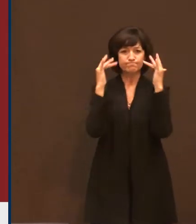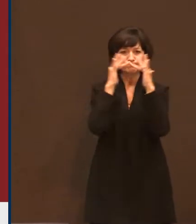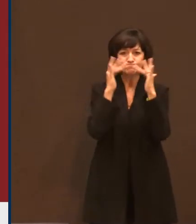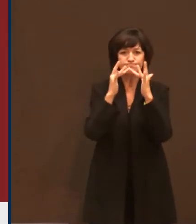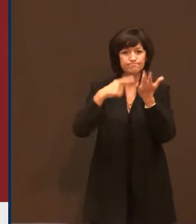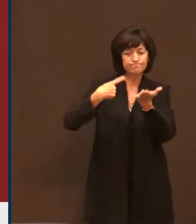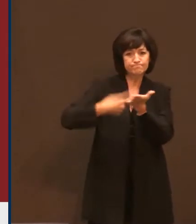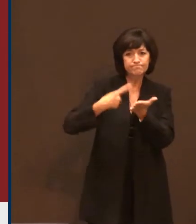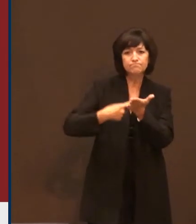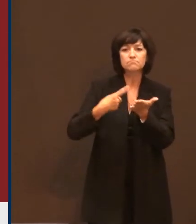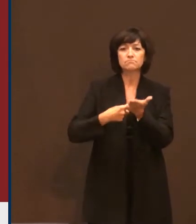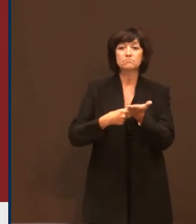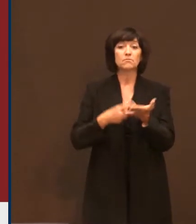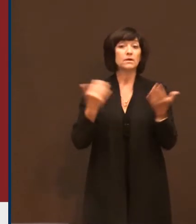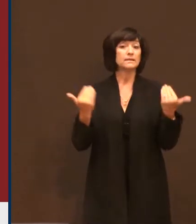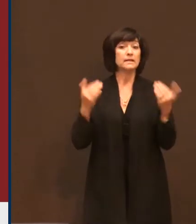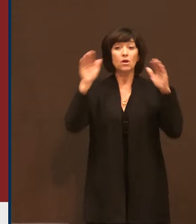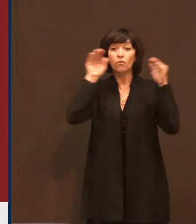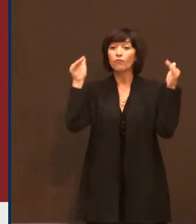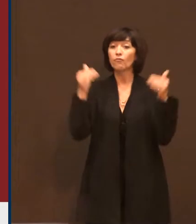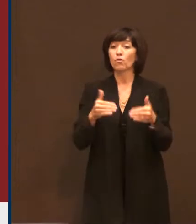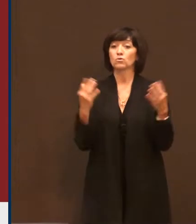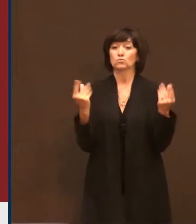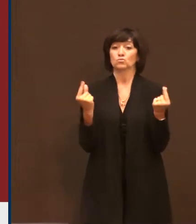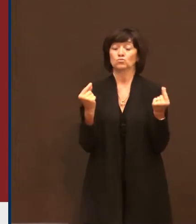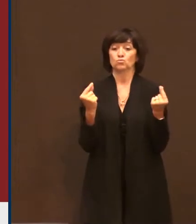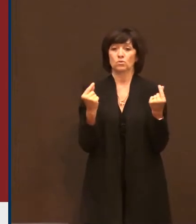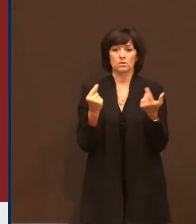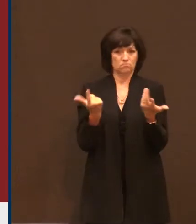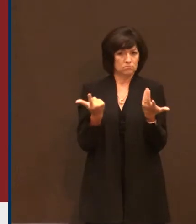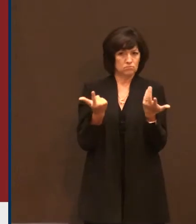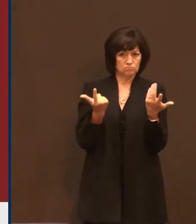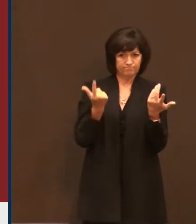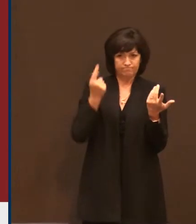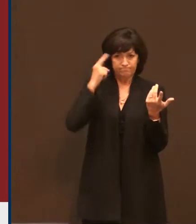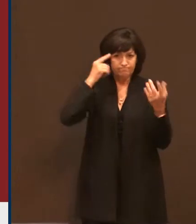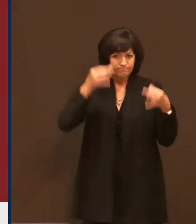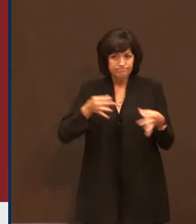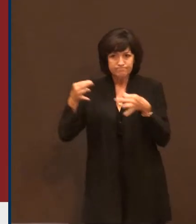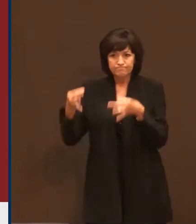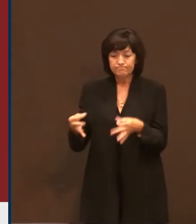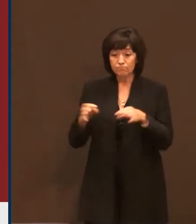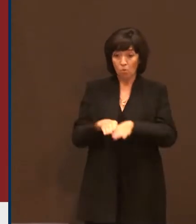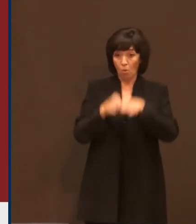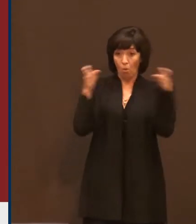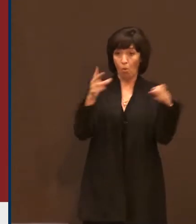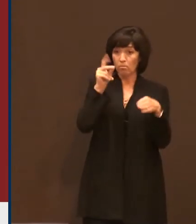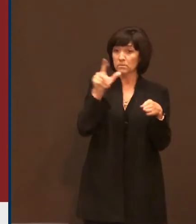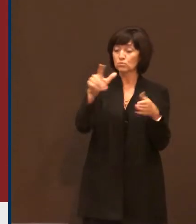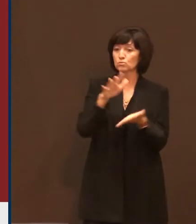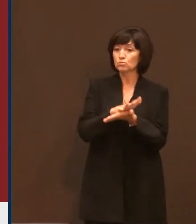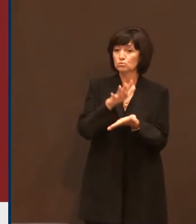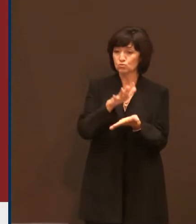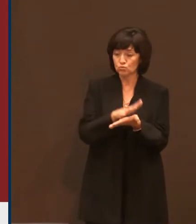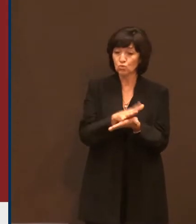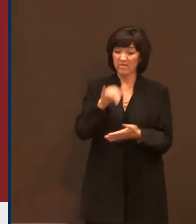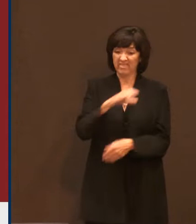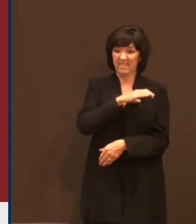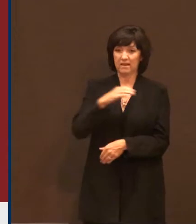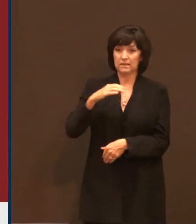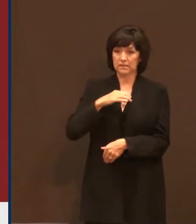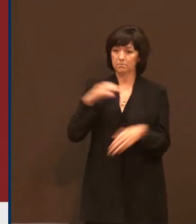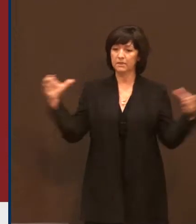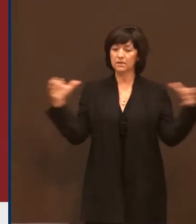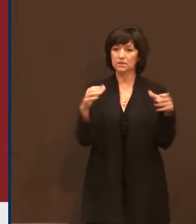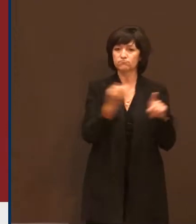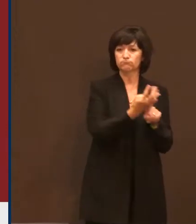schools. We've had great work by the working group committee that was put together representing school